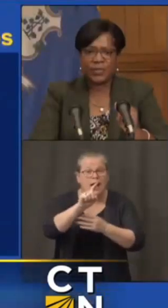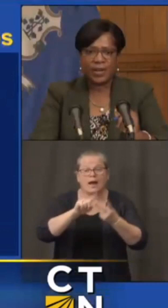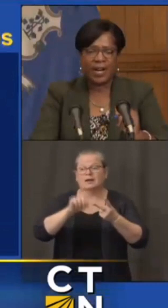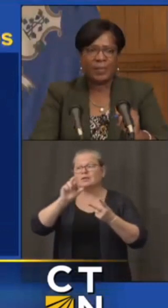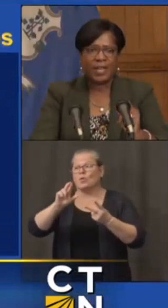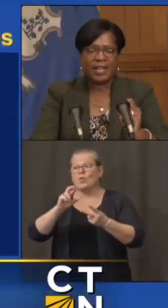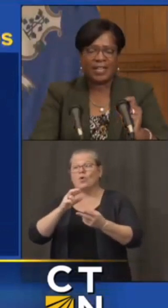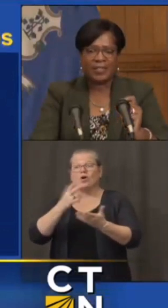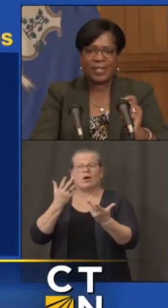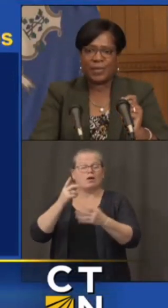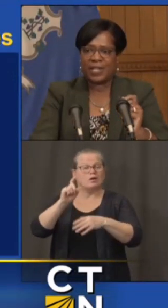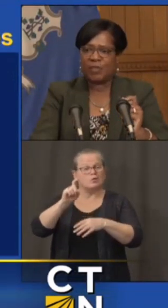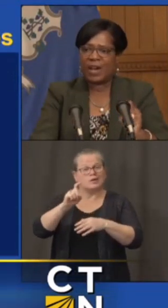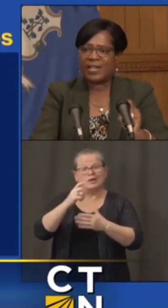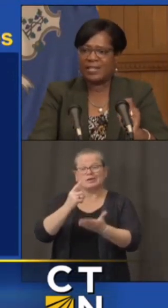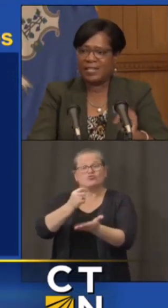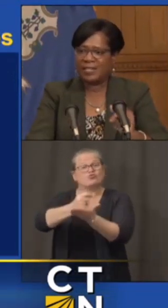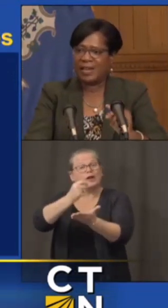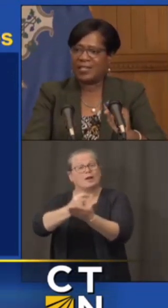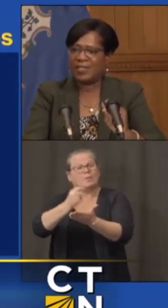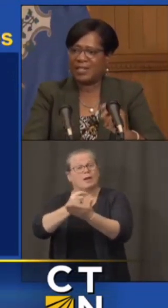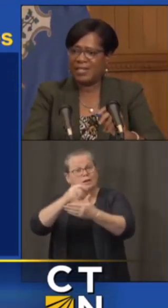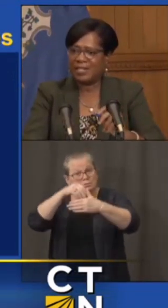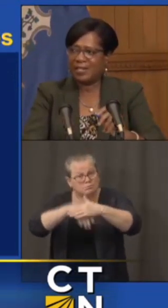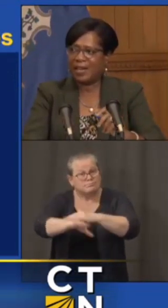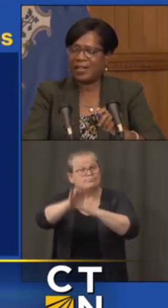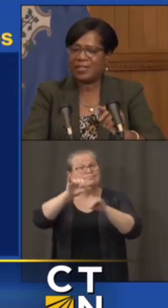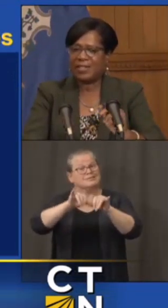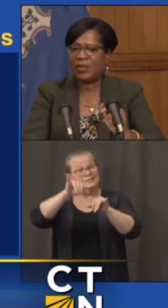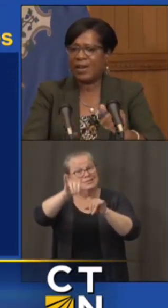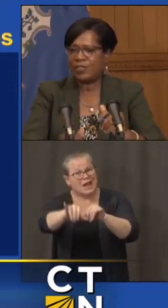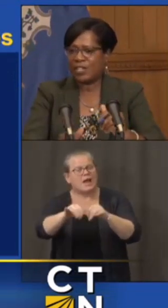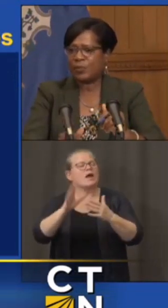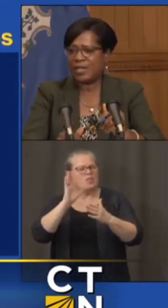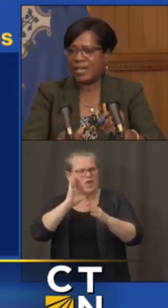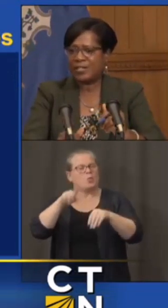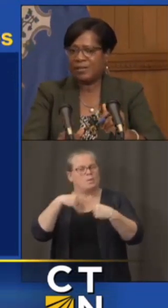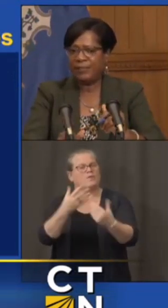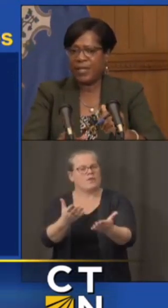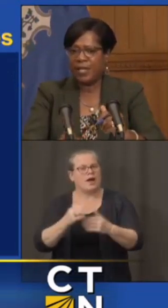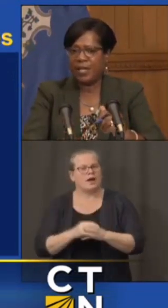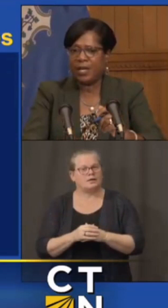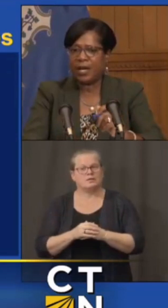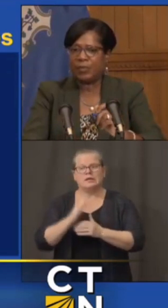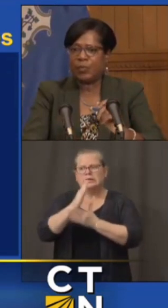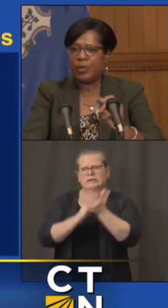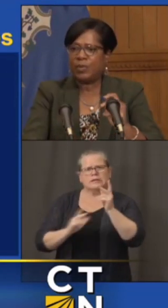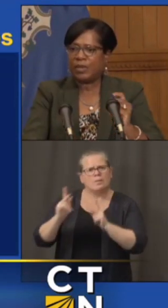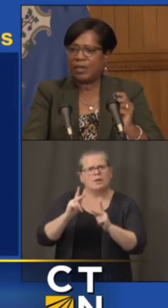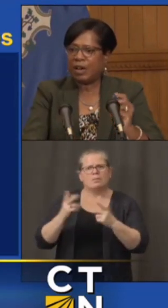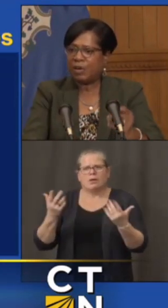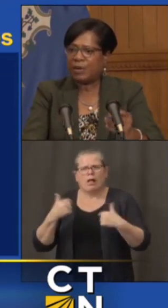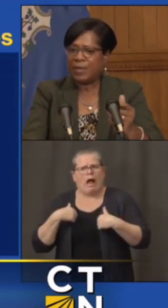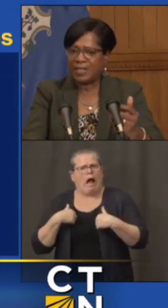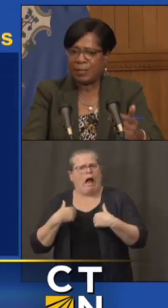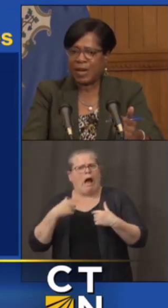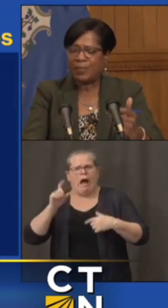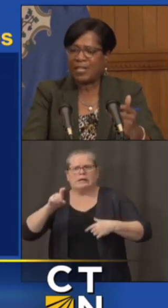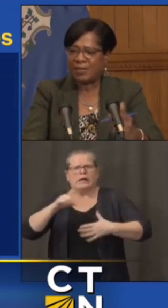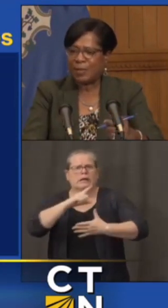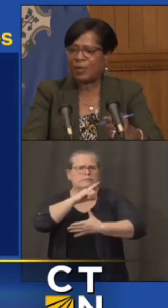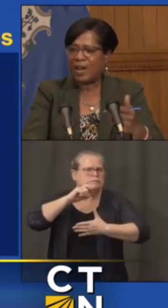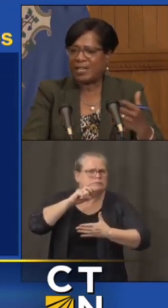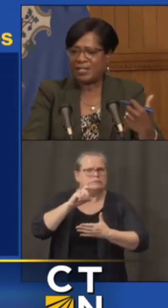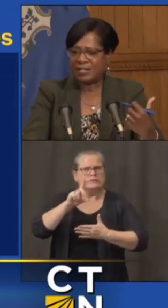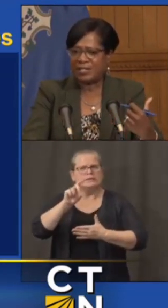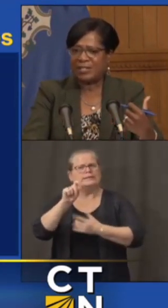will also come and give somebody a ride to detox. If they need detox and don't have transportation, we will go and pick them up